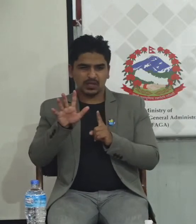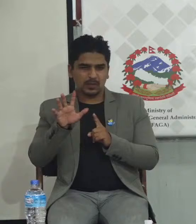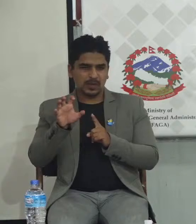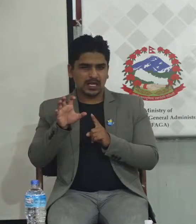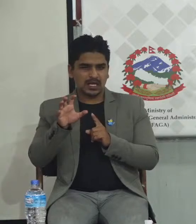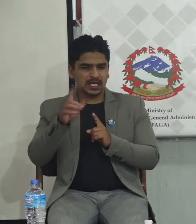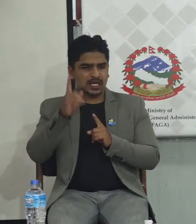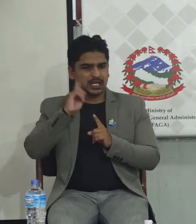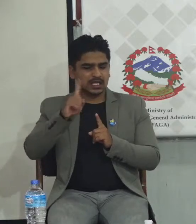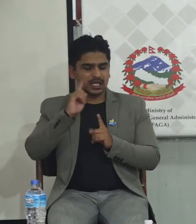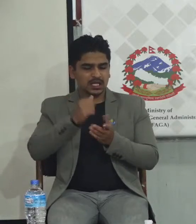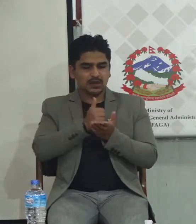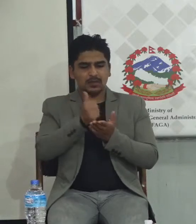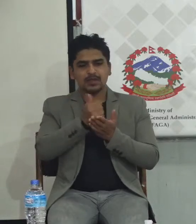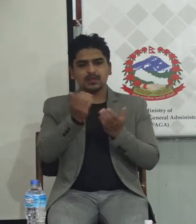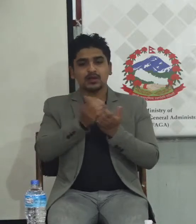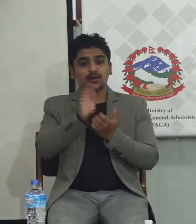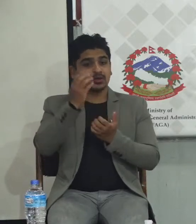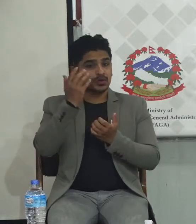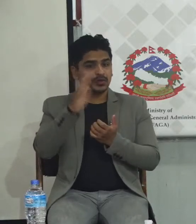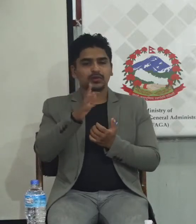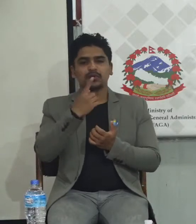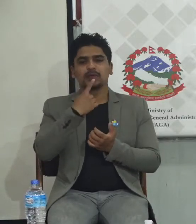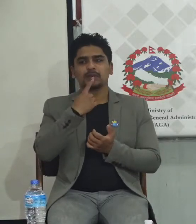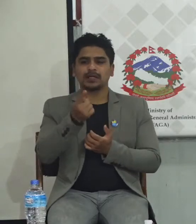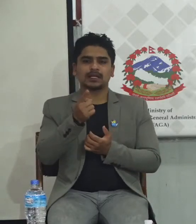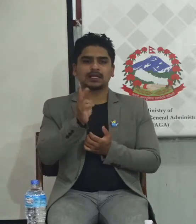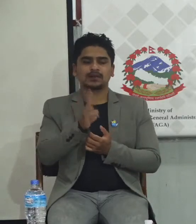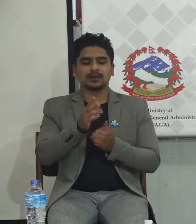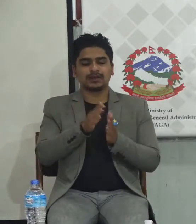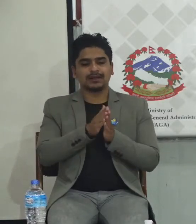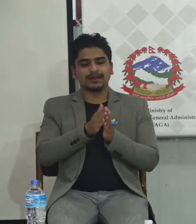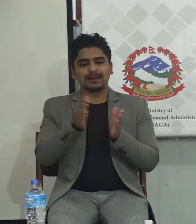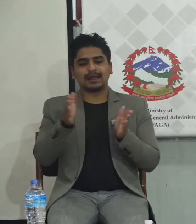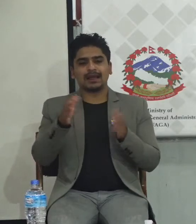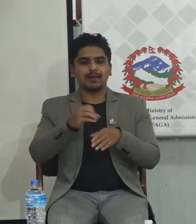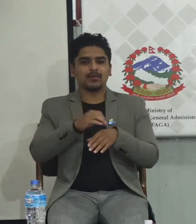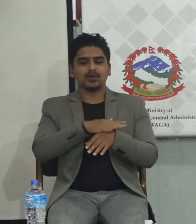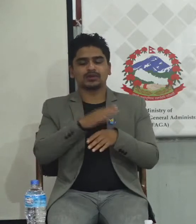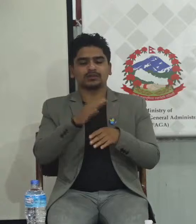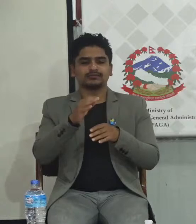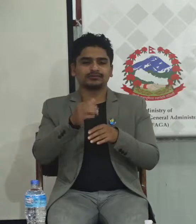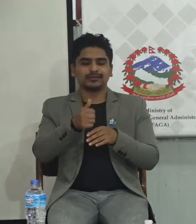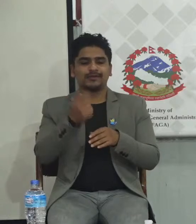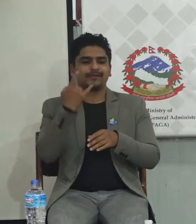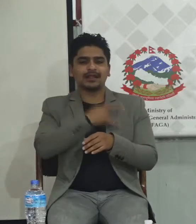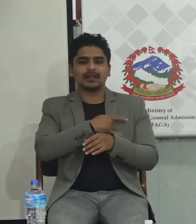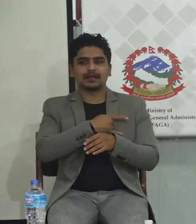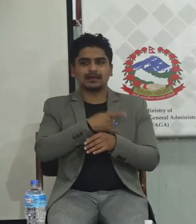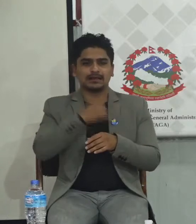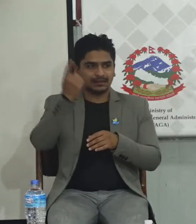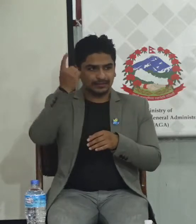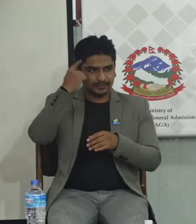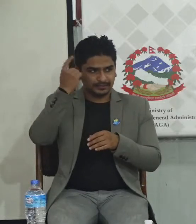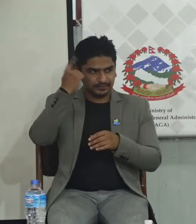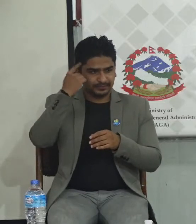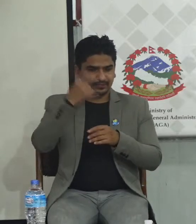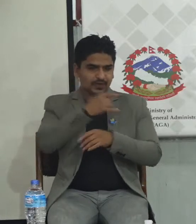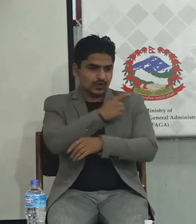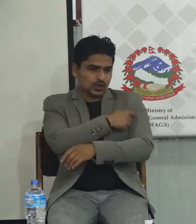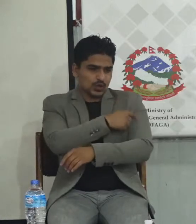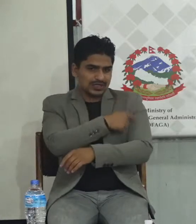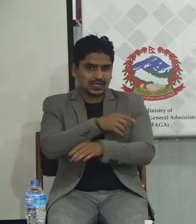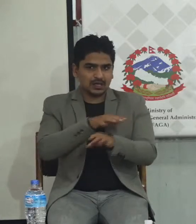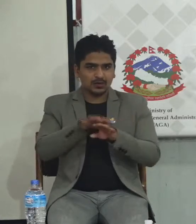good positive effect in your brain's cells and neuron. That is what